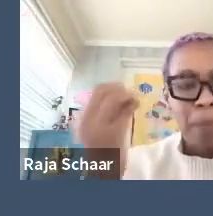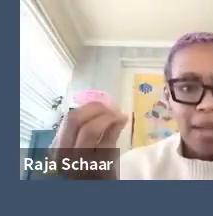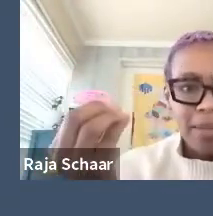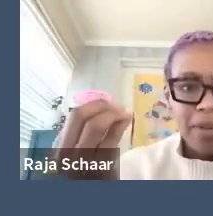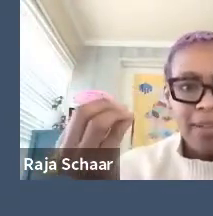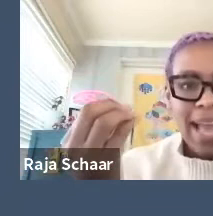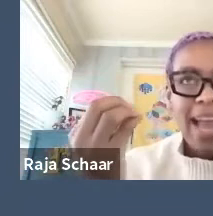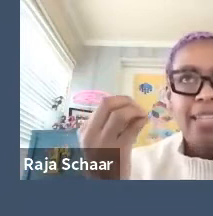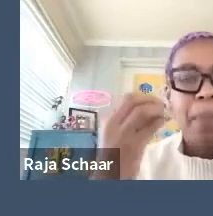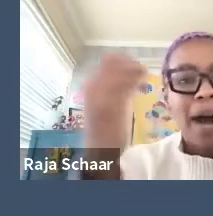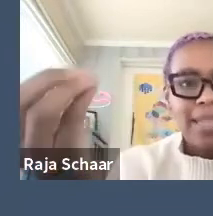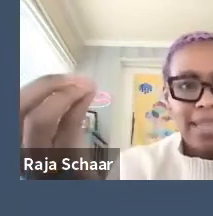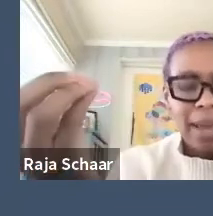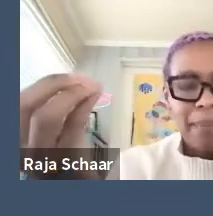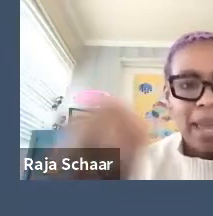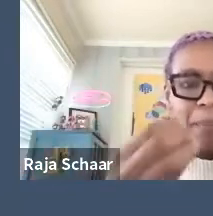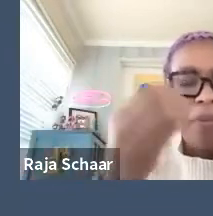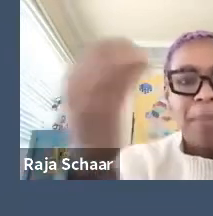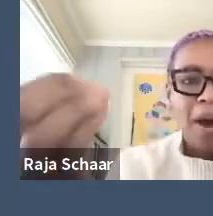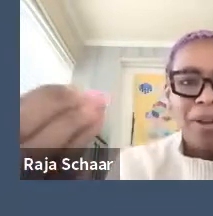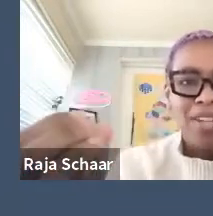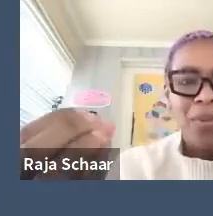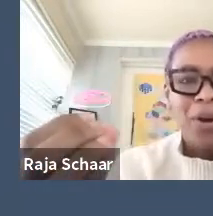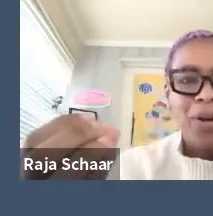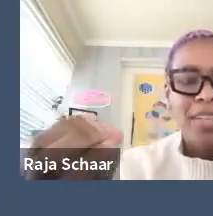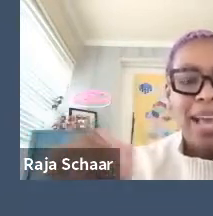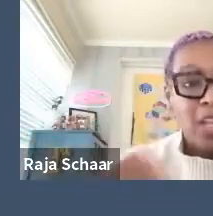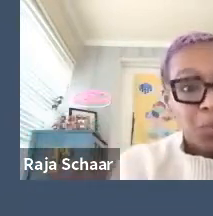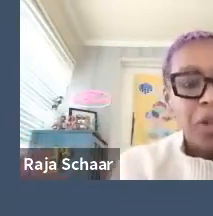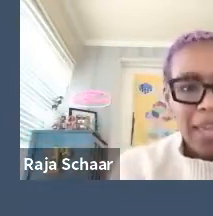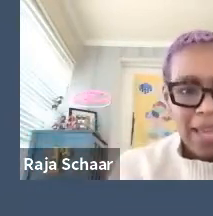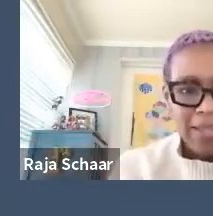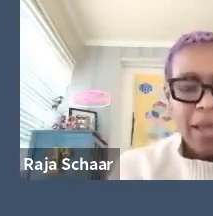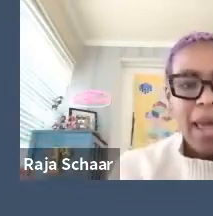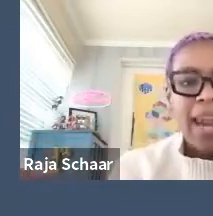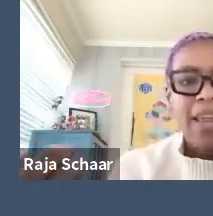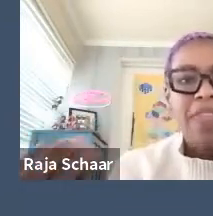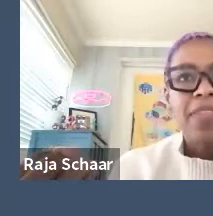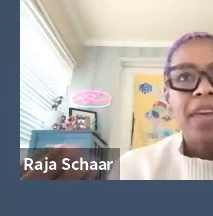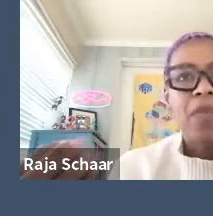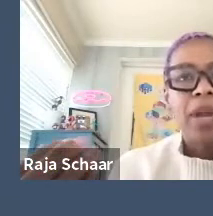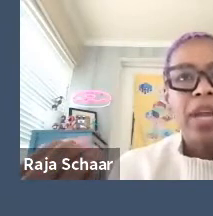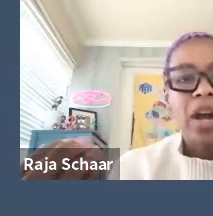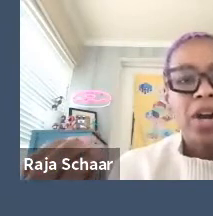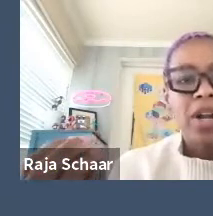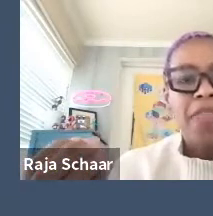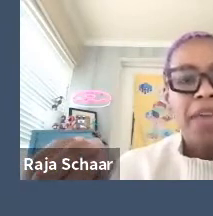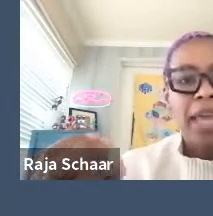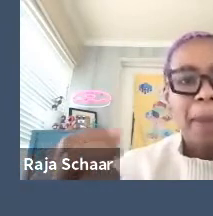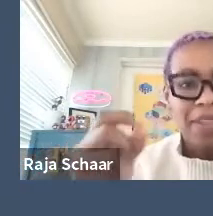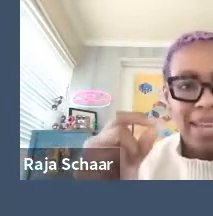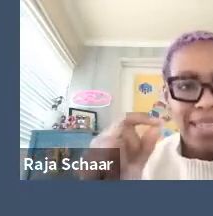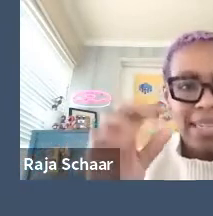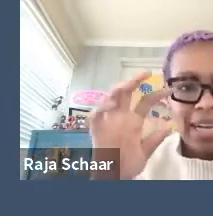what was possible and to posit them and put them out in the world as real things. And I think that if we are not